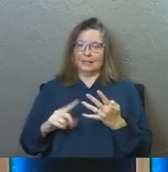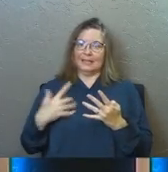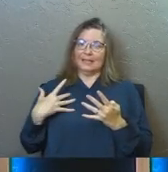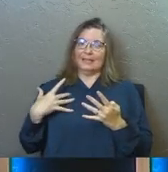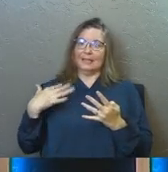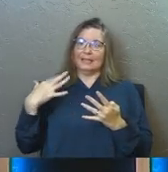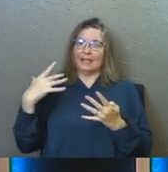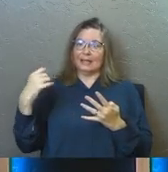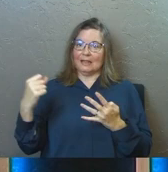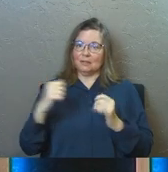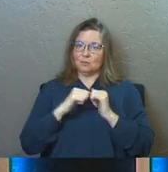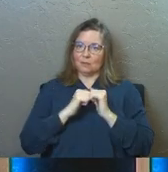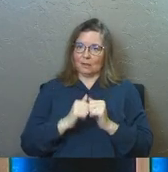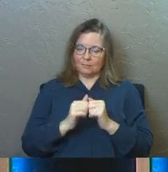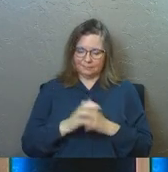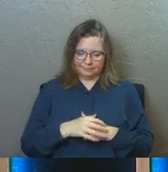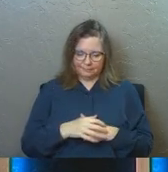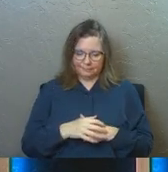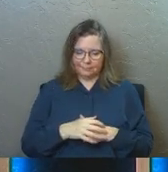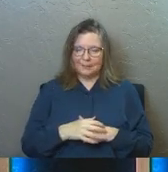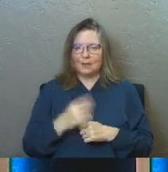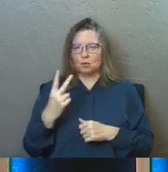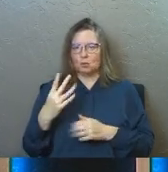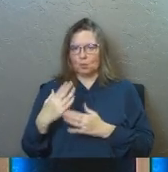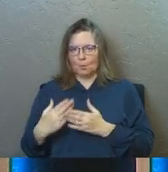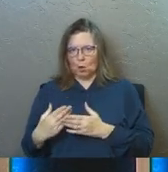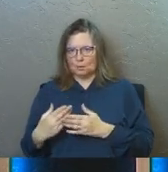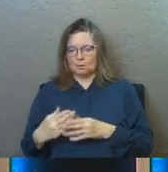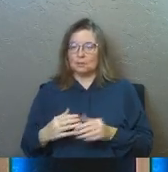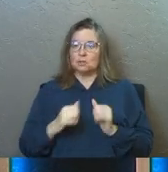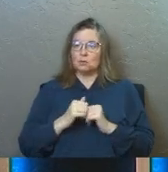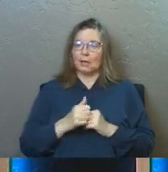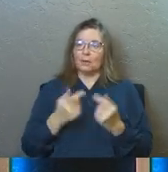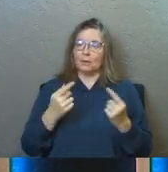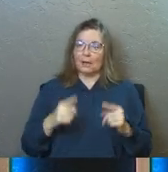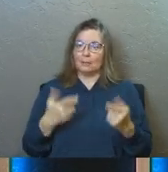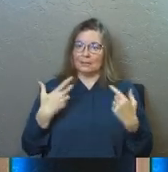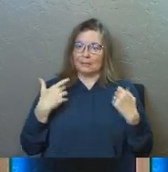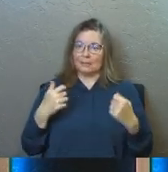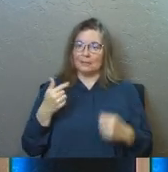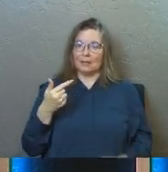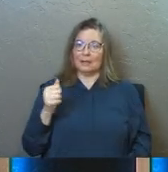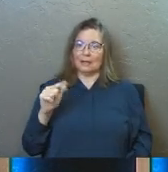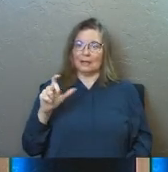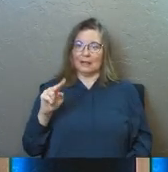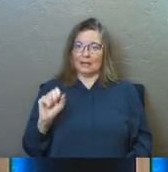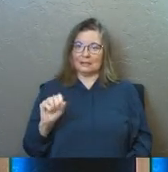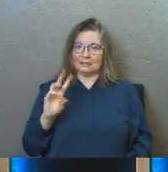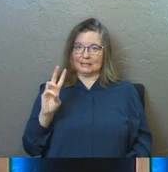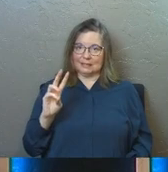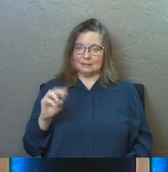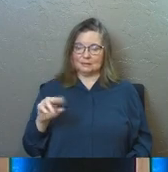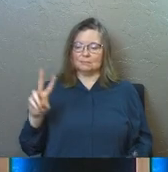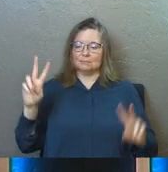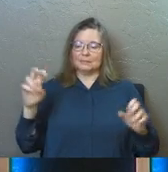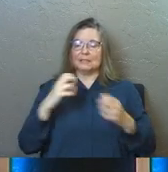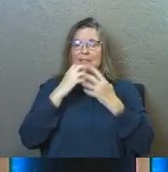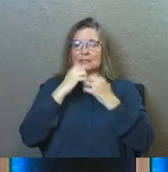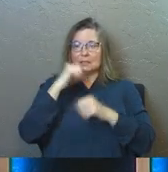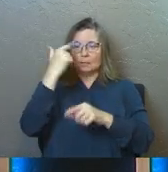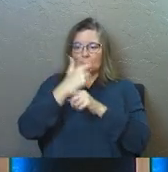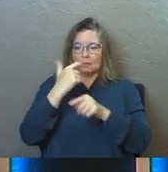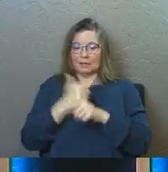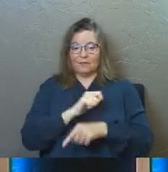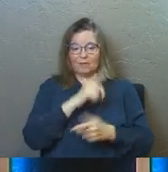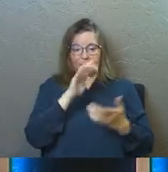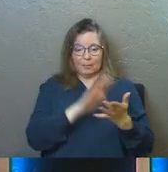healing. This is a two-part one. I like this one. Together brings healing. Starts in Galatians 6. Check this out. Dear brothers and sisters, if another